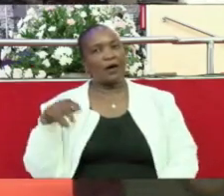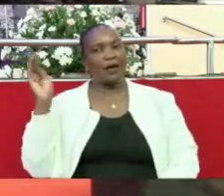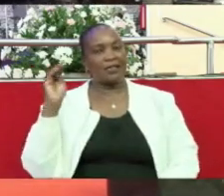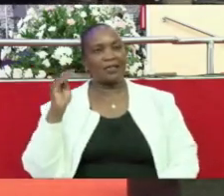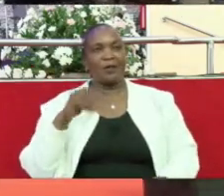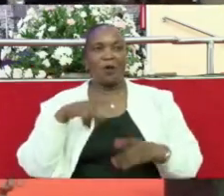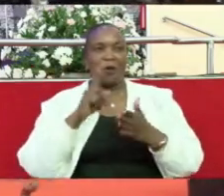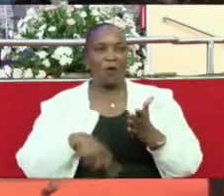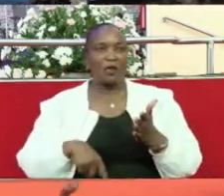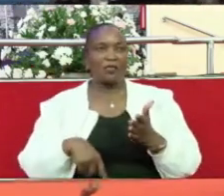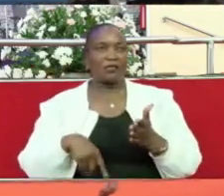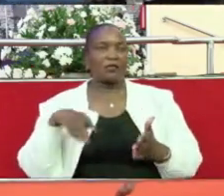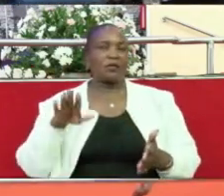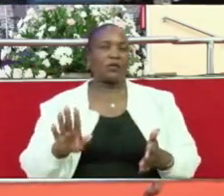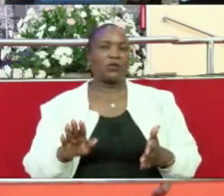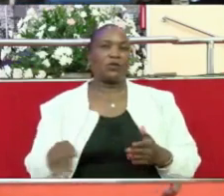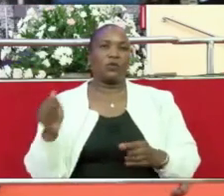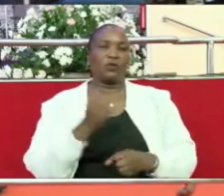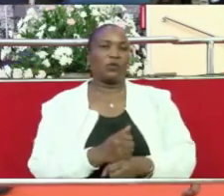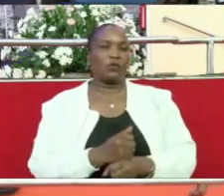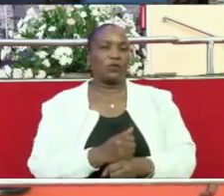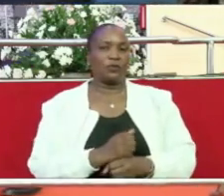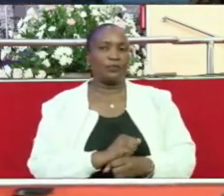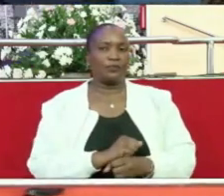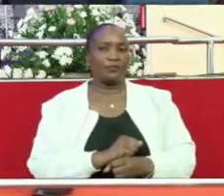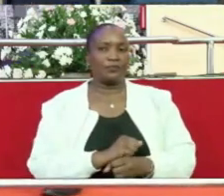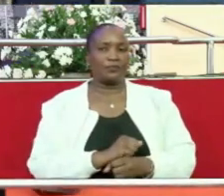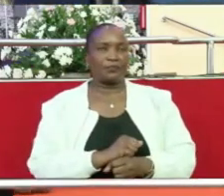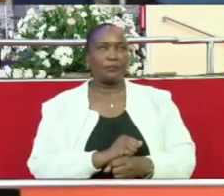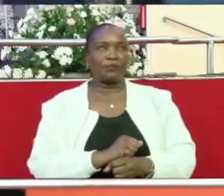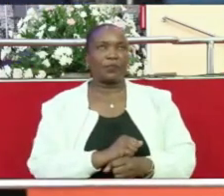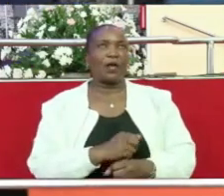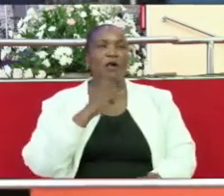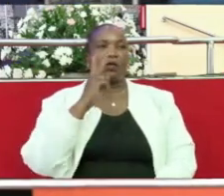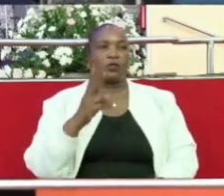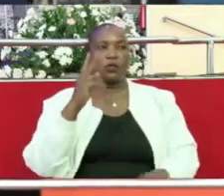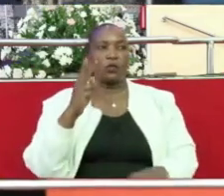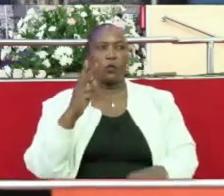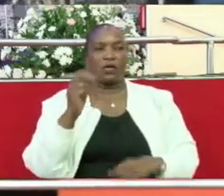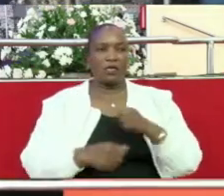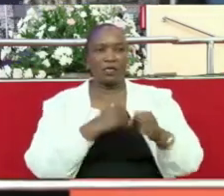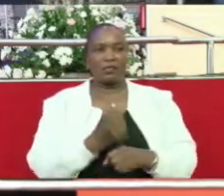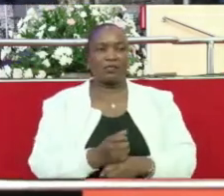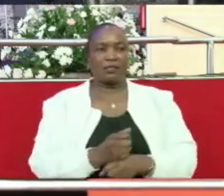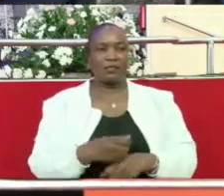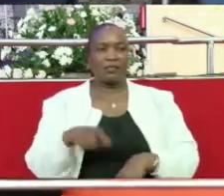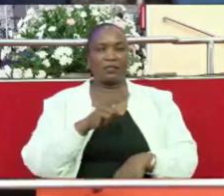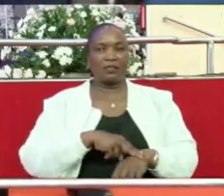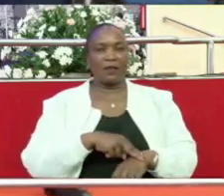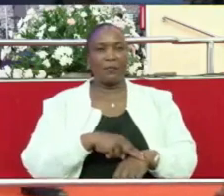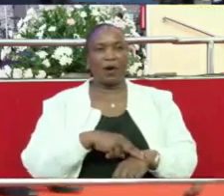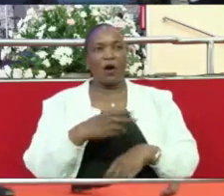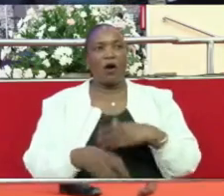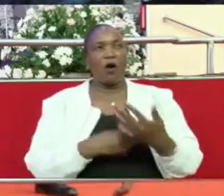Hallelujah. Hallelujah. And to cut the long story short, that in 2 years' time, everyone that had clicked or